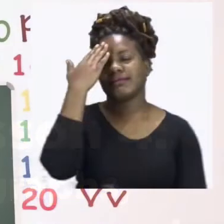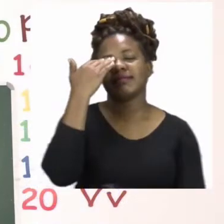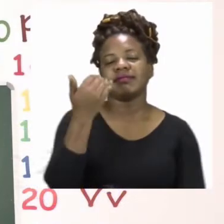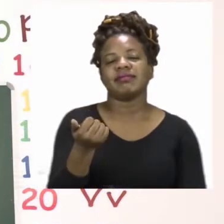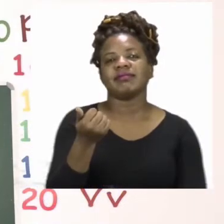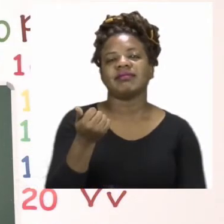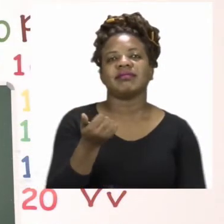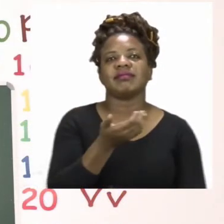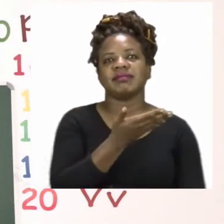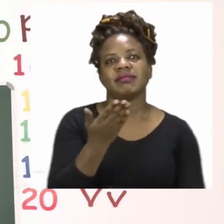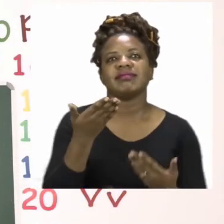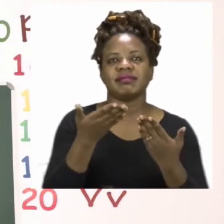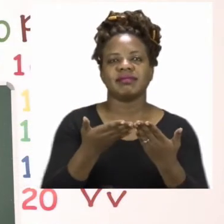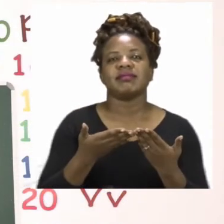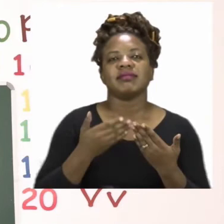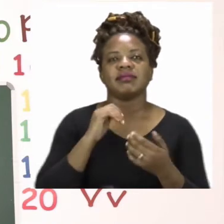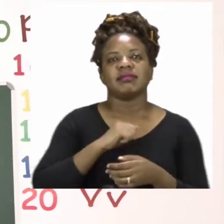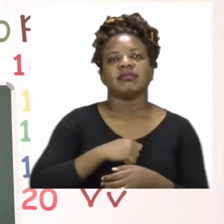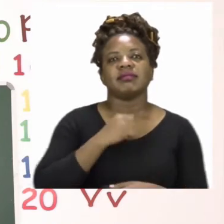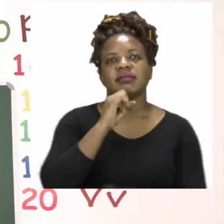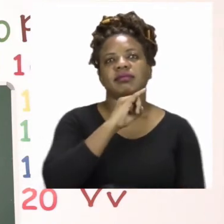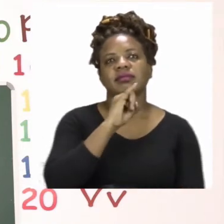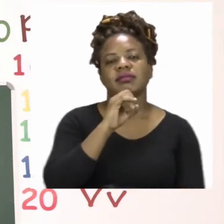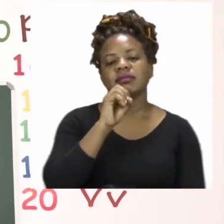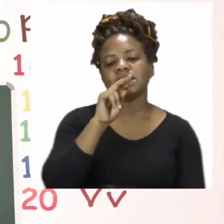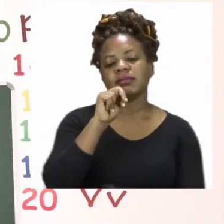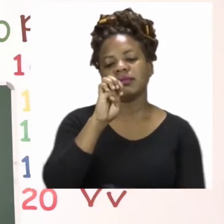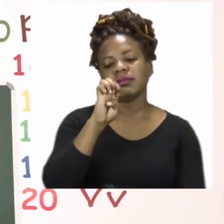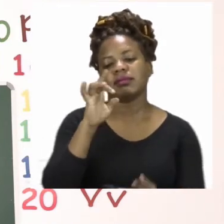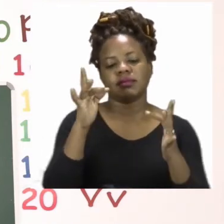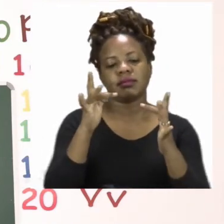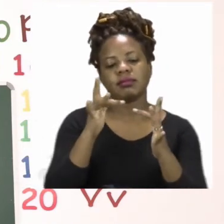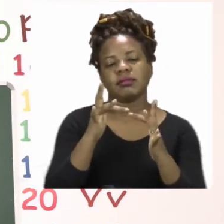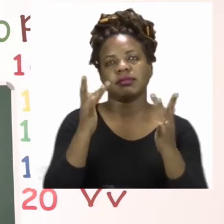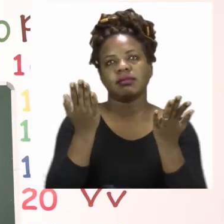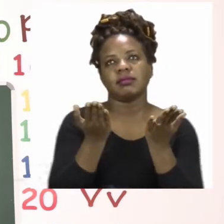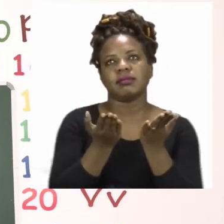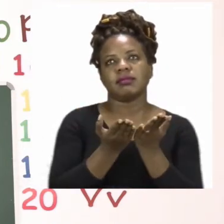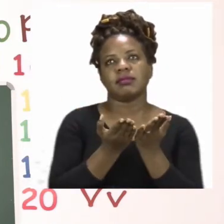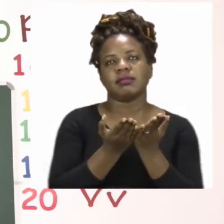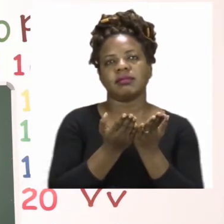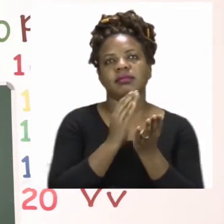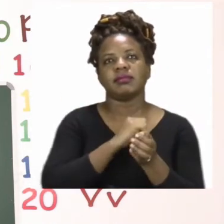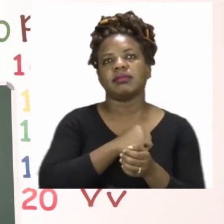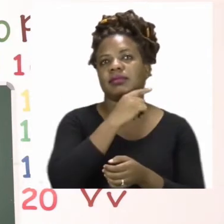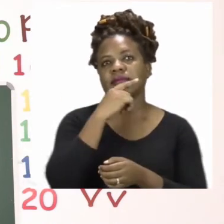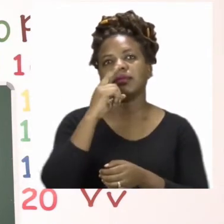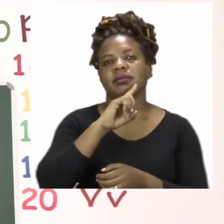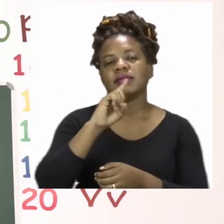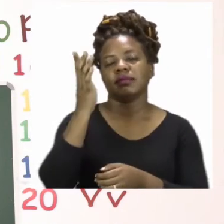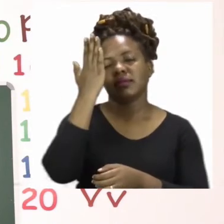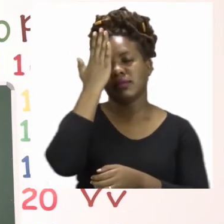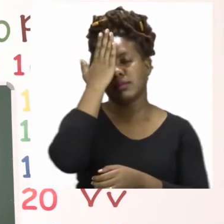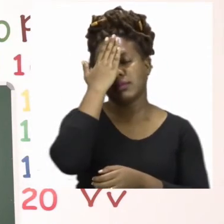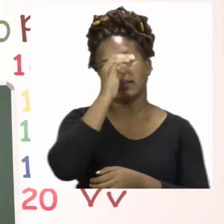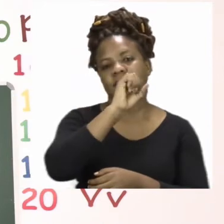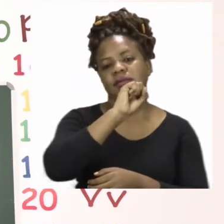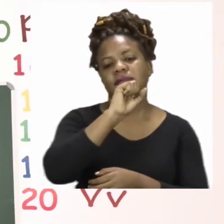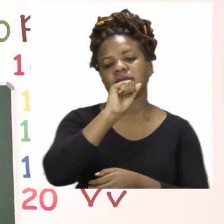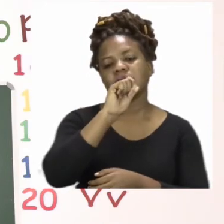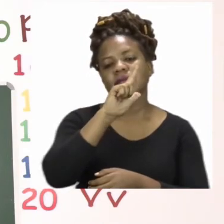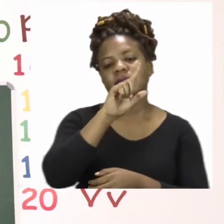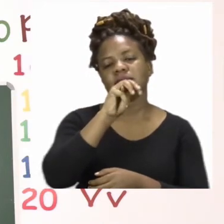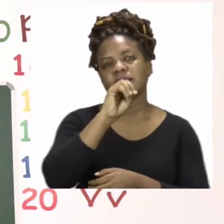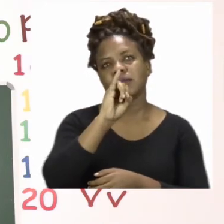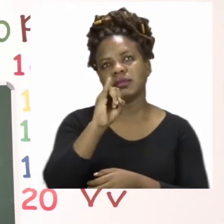Hello everyone and welcome to My Zone Online School. My name is Teacher Mutsa and thank